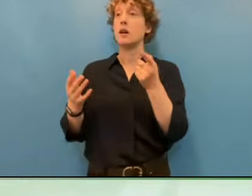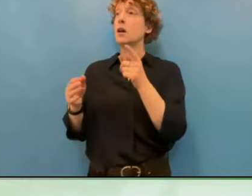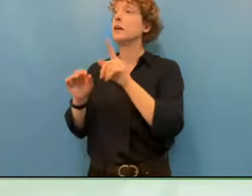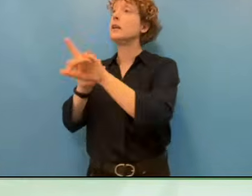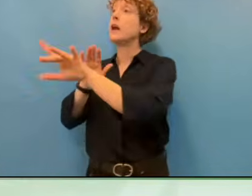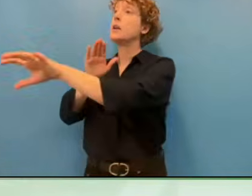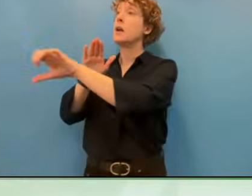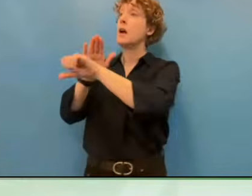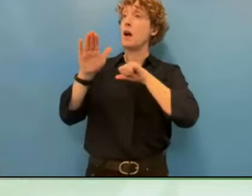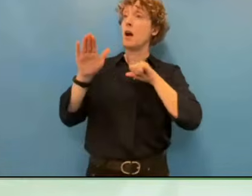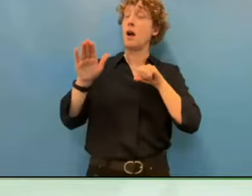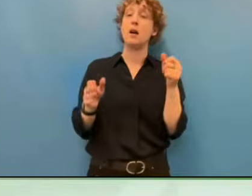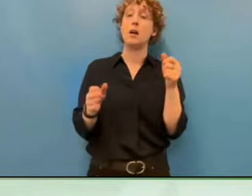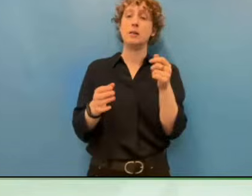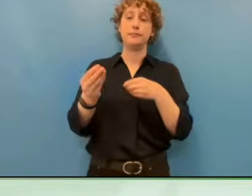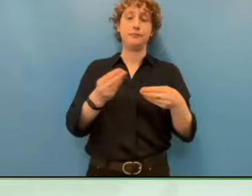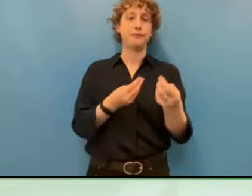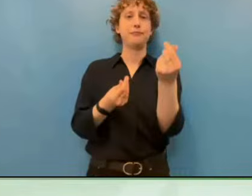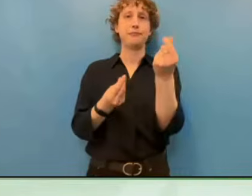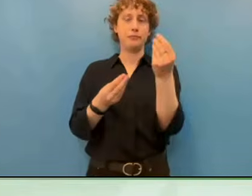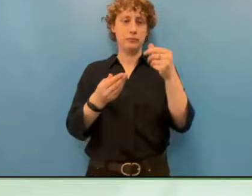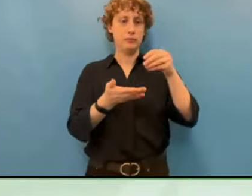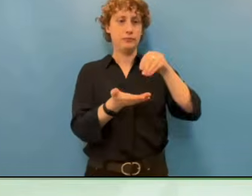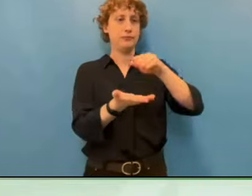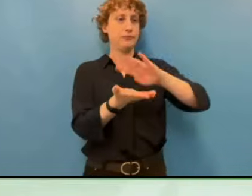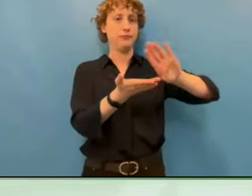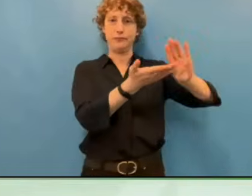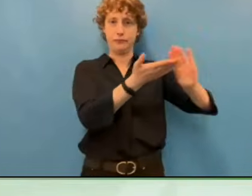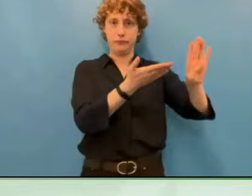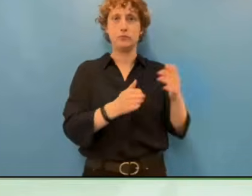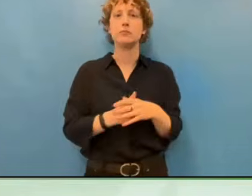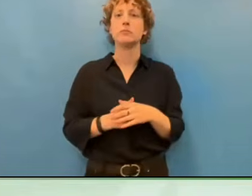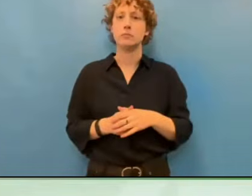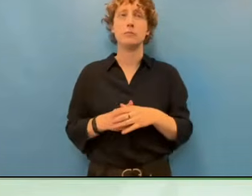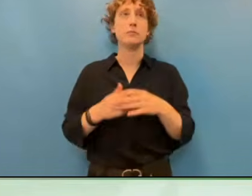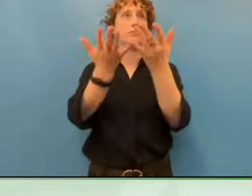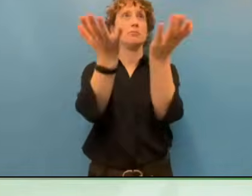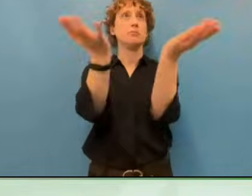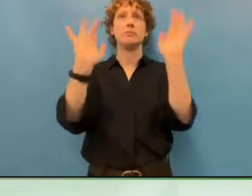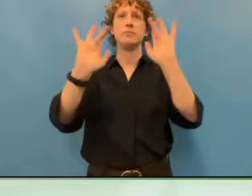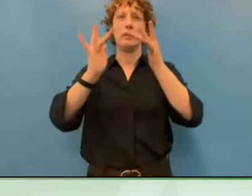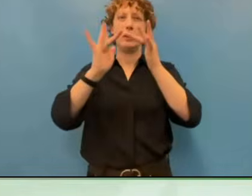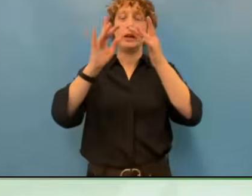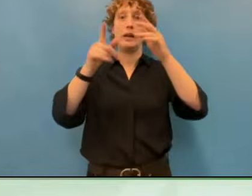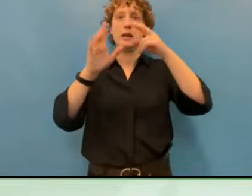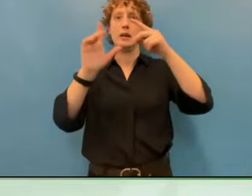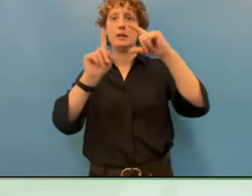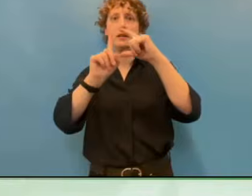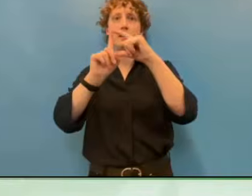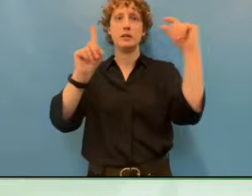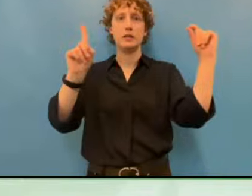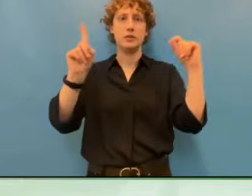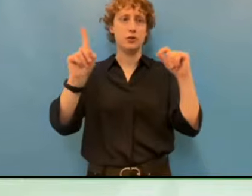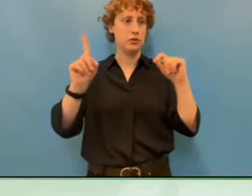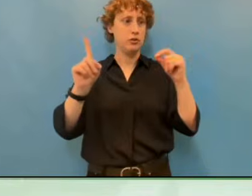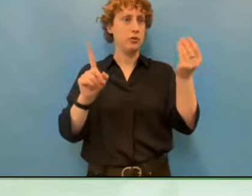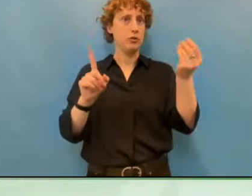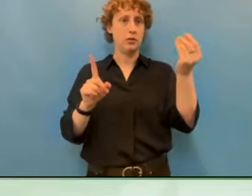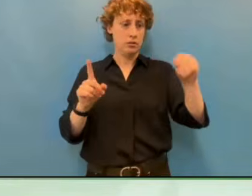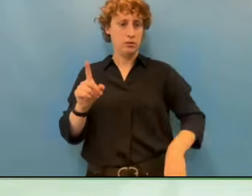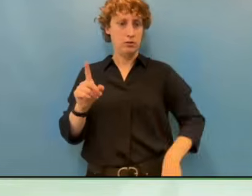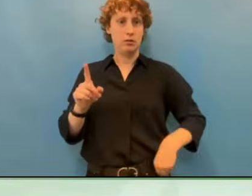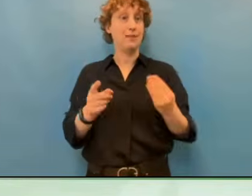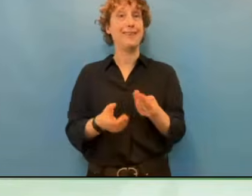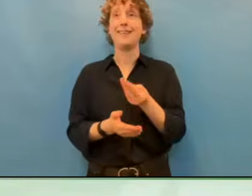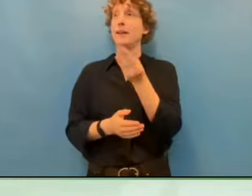and services. Since in the digital sphere, cash is not anymore applicable, because you cannot give your banknote to